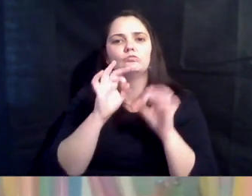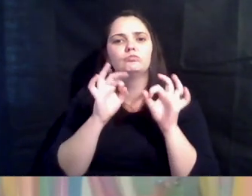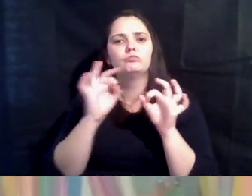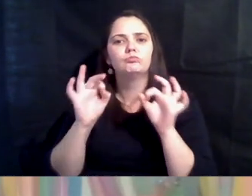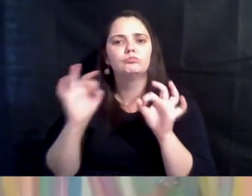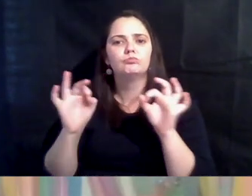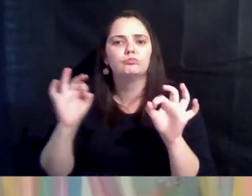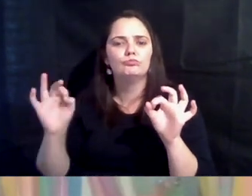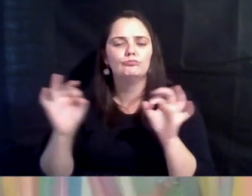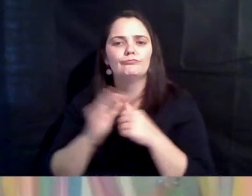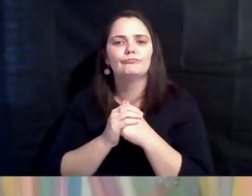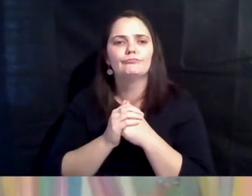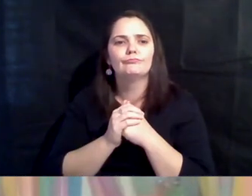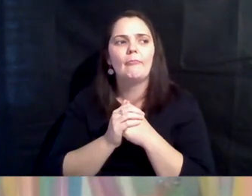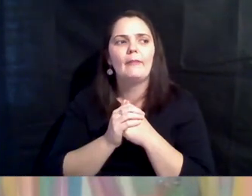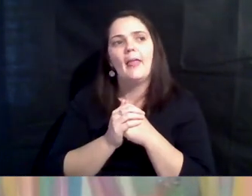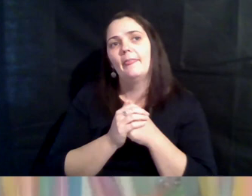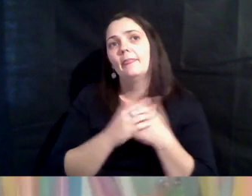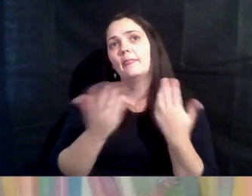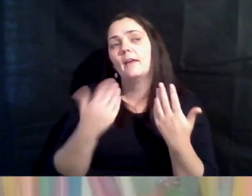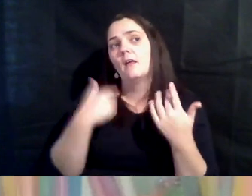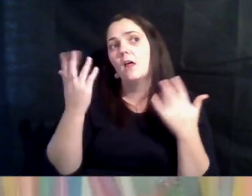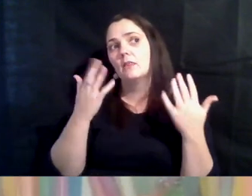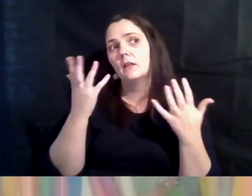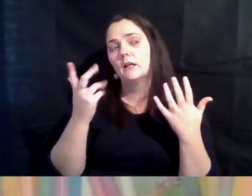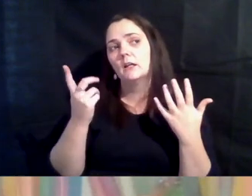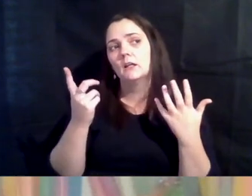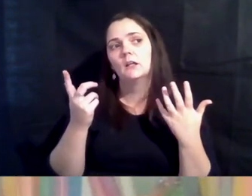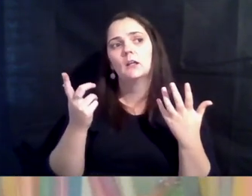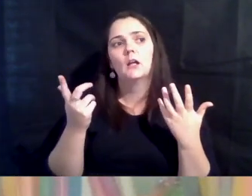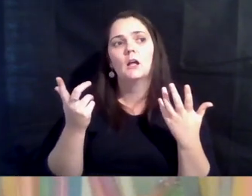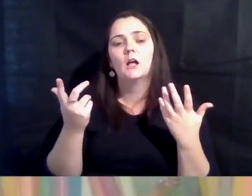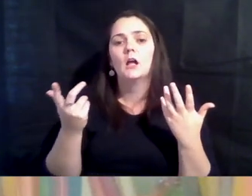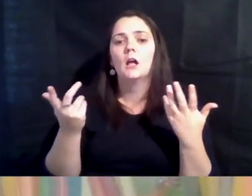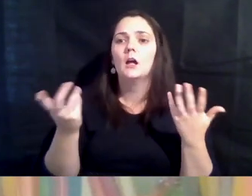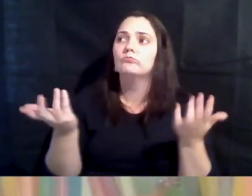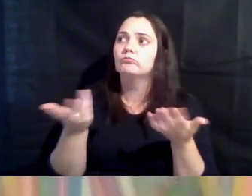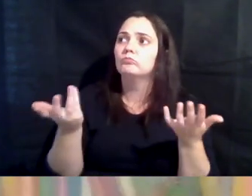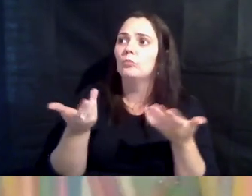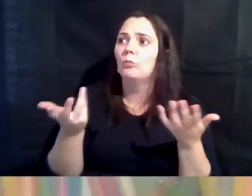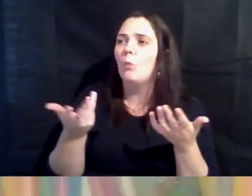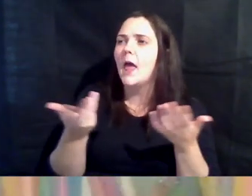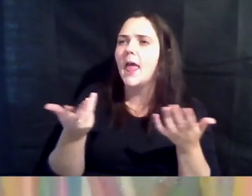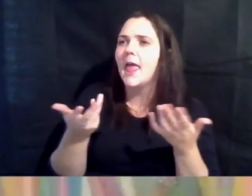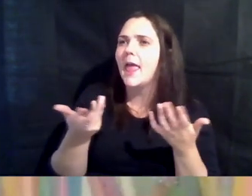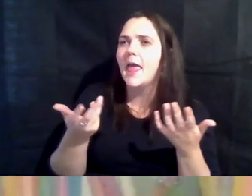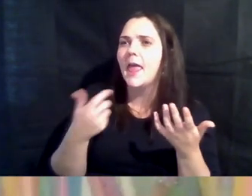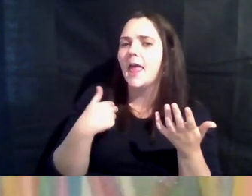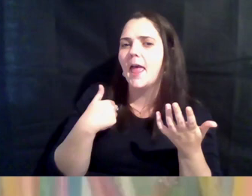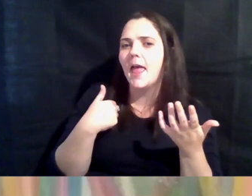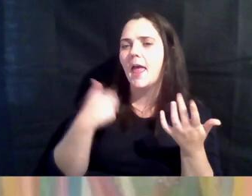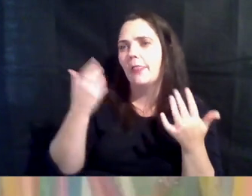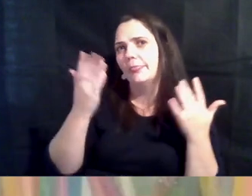Cool. And now I'm actually just going to think about maybe where I think in my house I'm missing a plant.